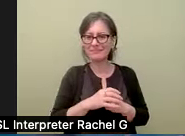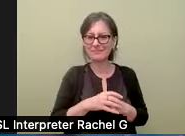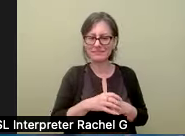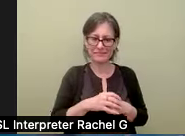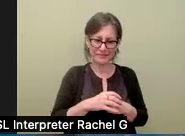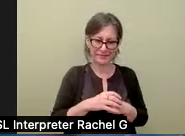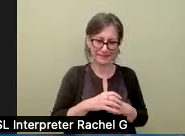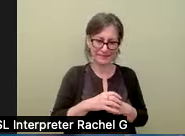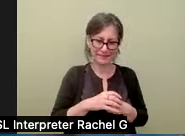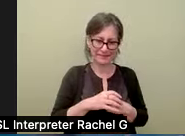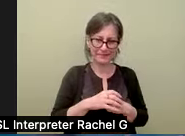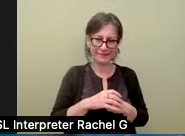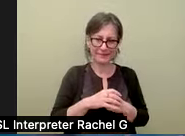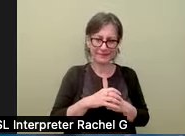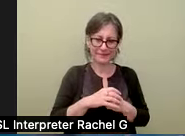And